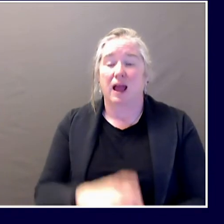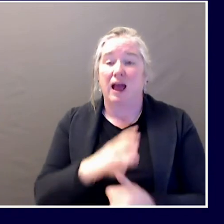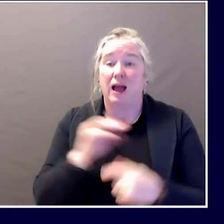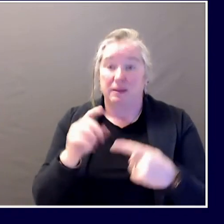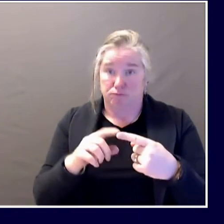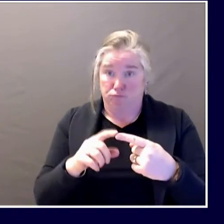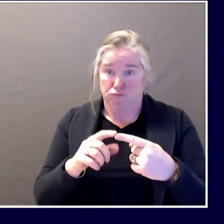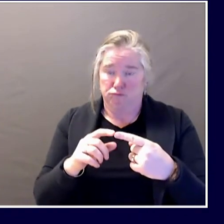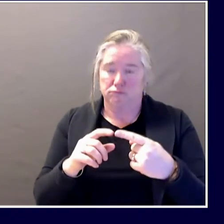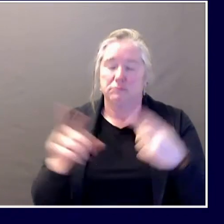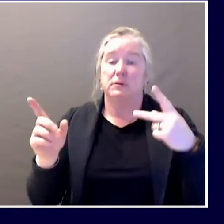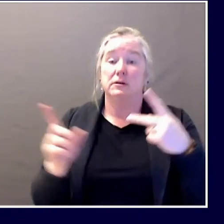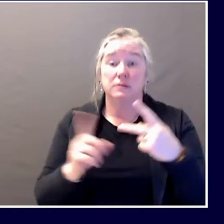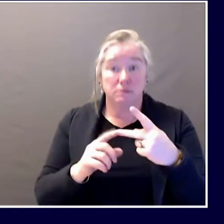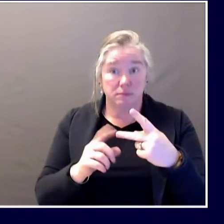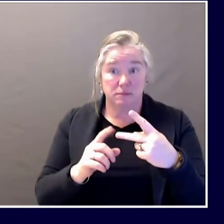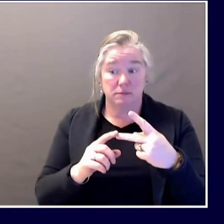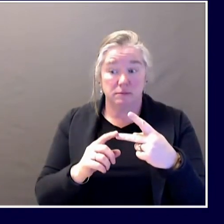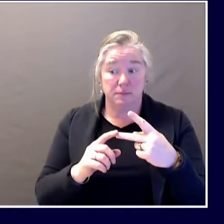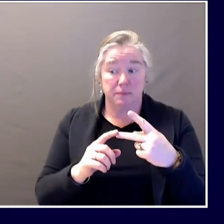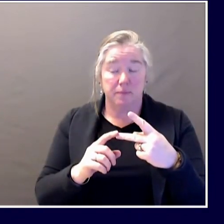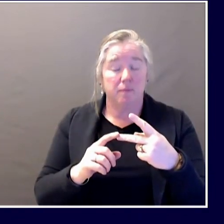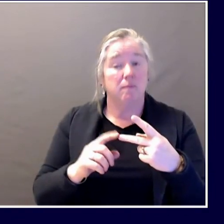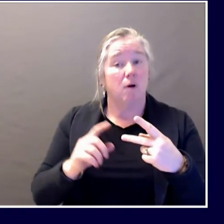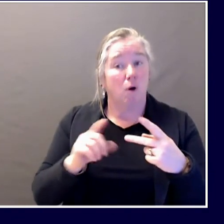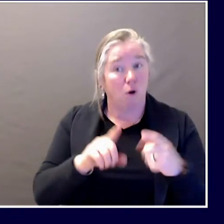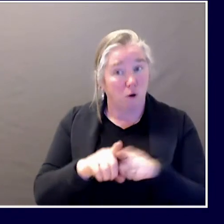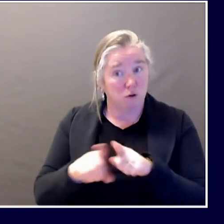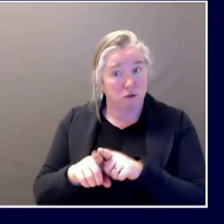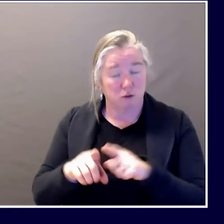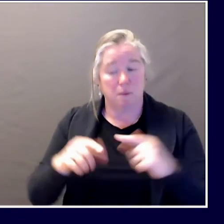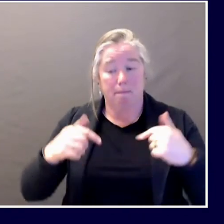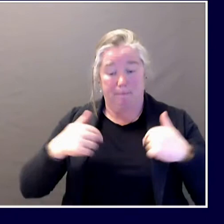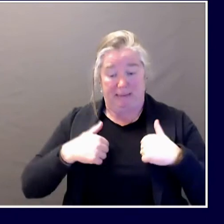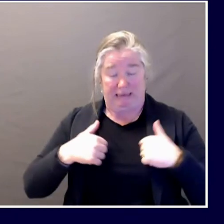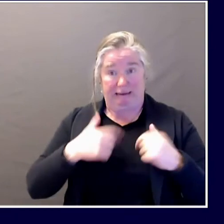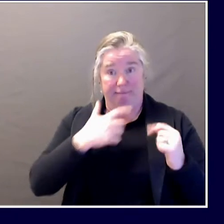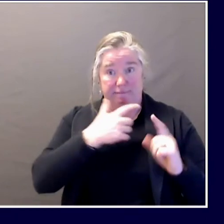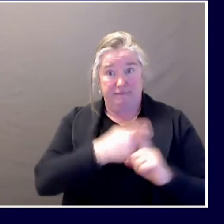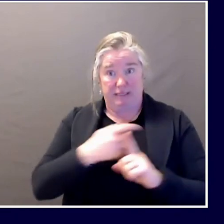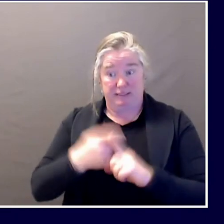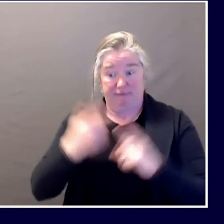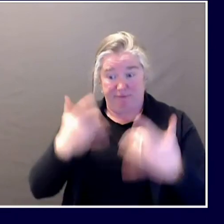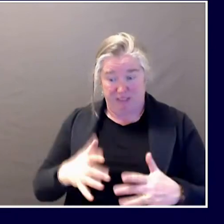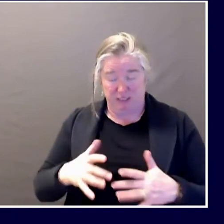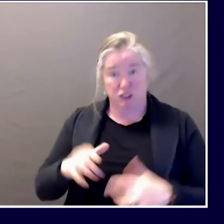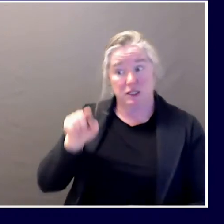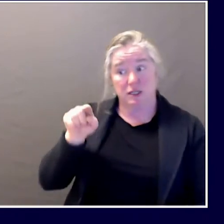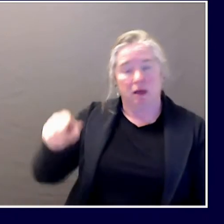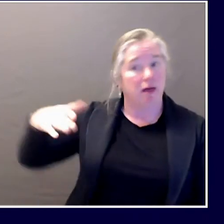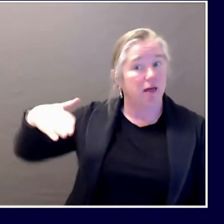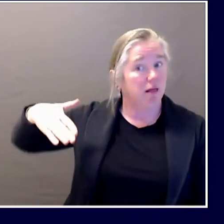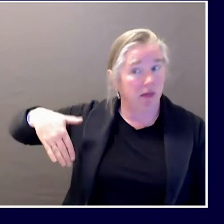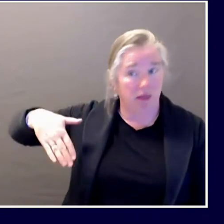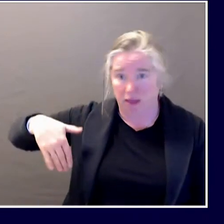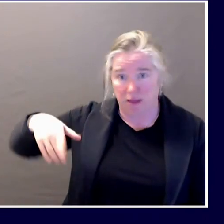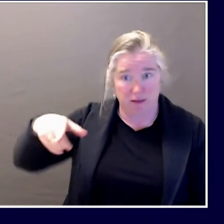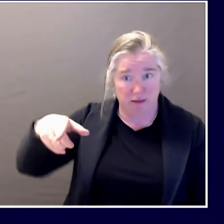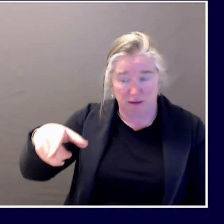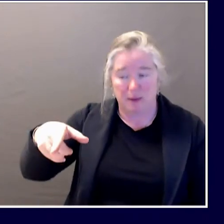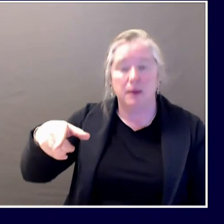critical. The ability to visit with unvaccinated folks from a single household where